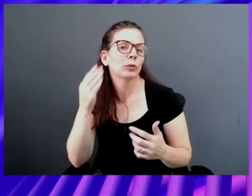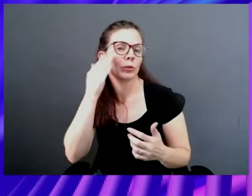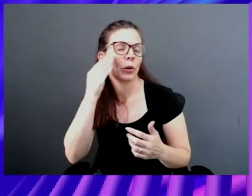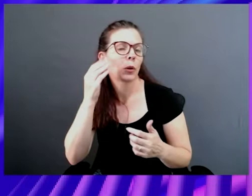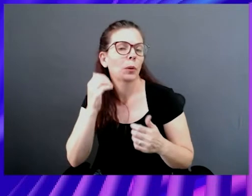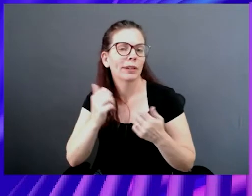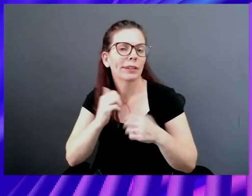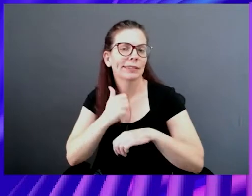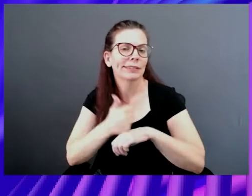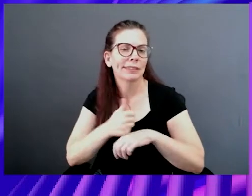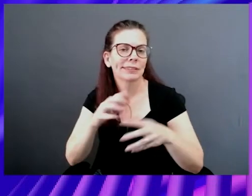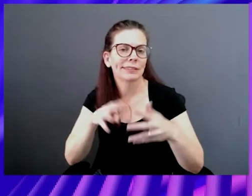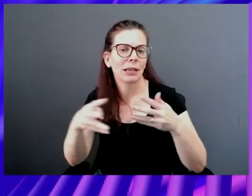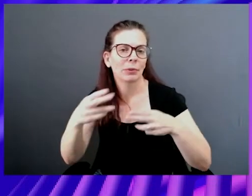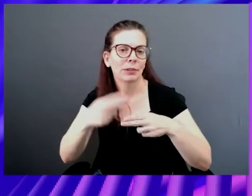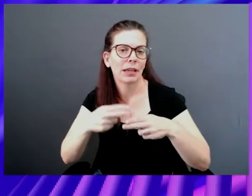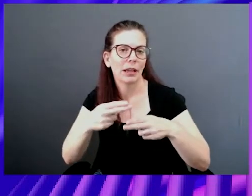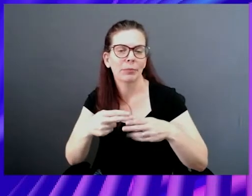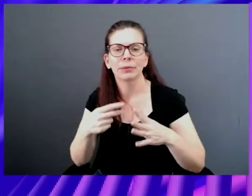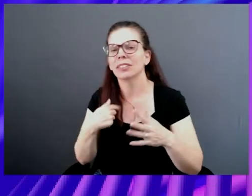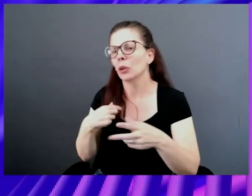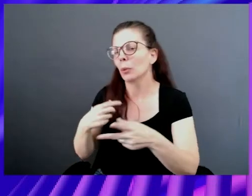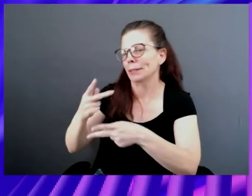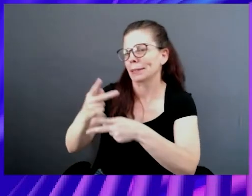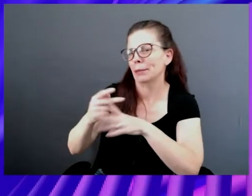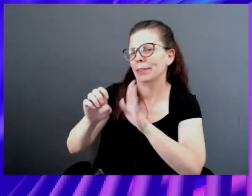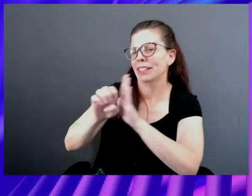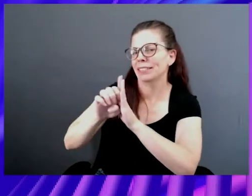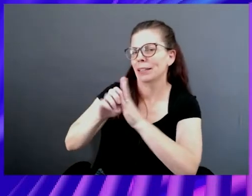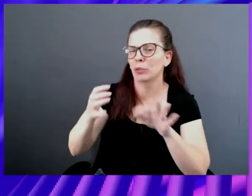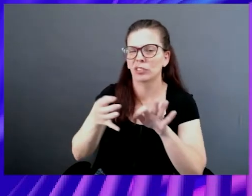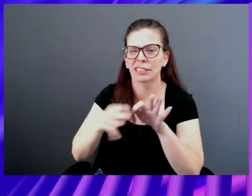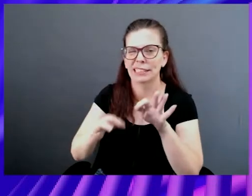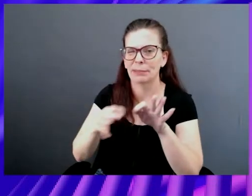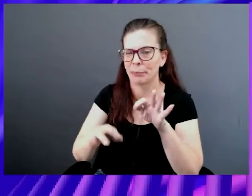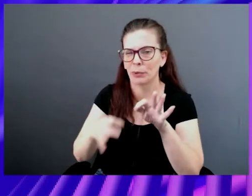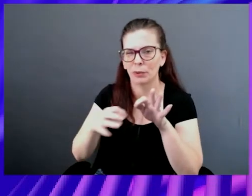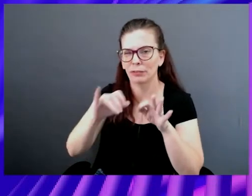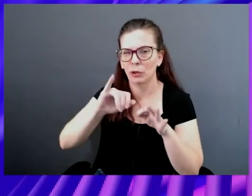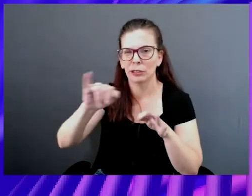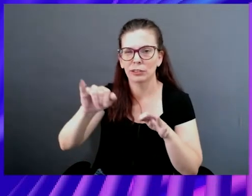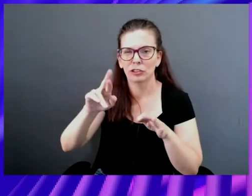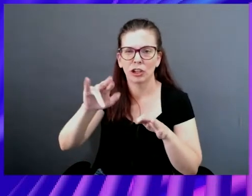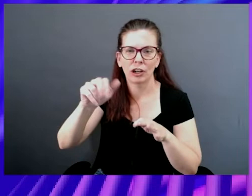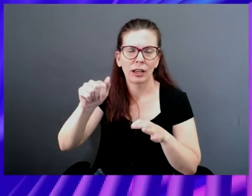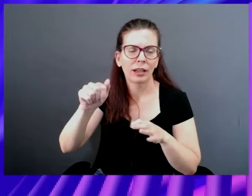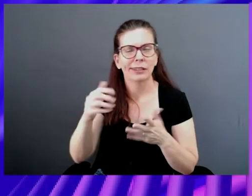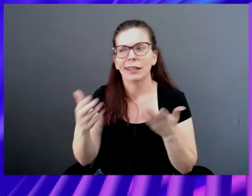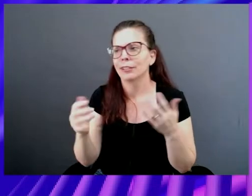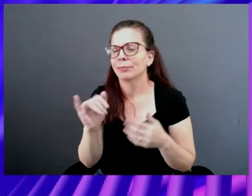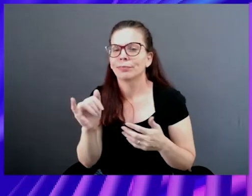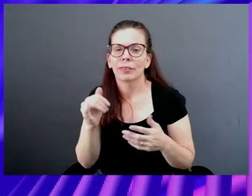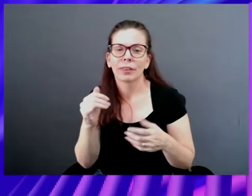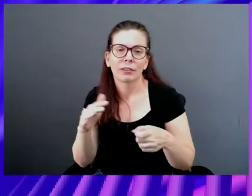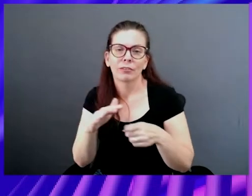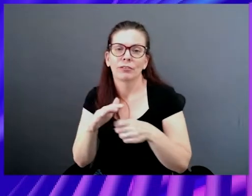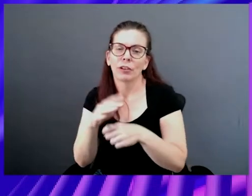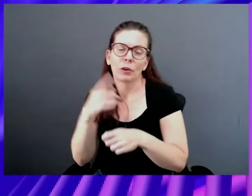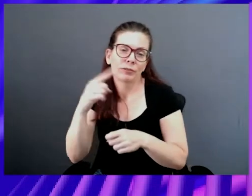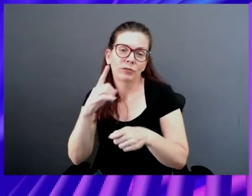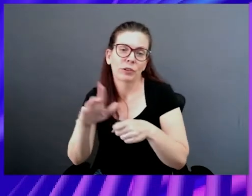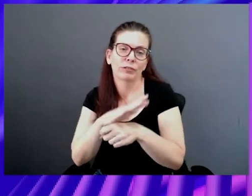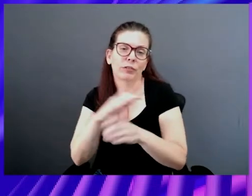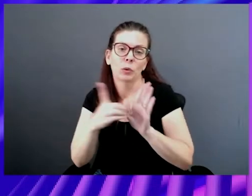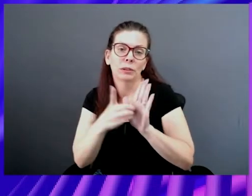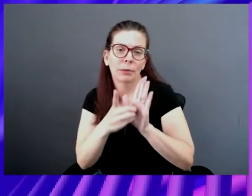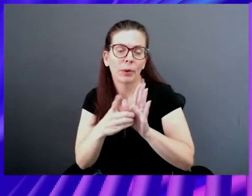What table name? We're going to keep the example pretty simple for here. Like I probably, if in a full demo, I would say, do